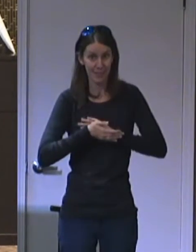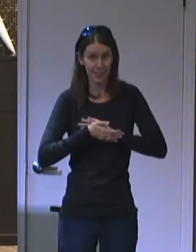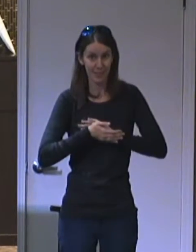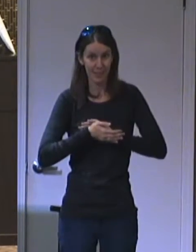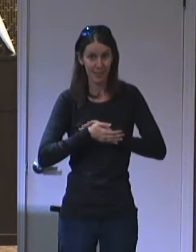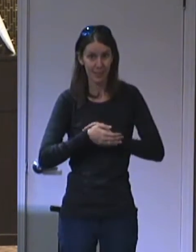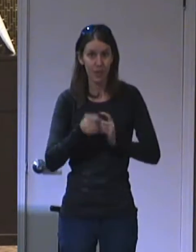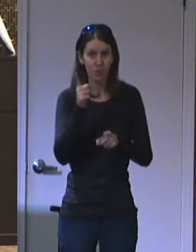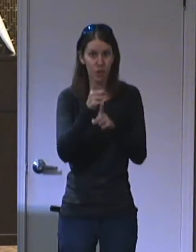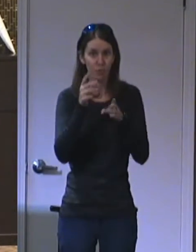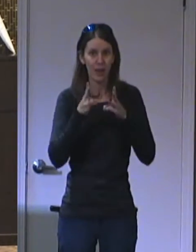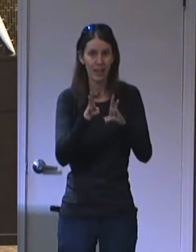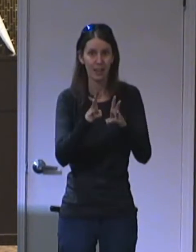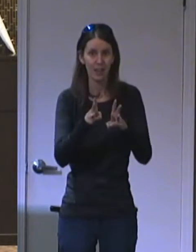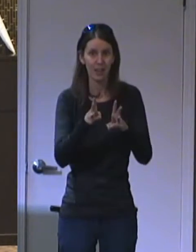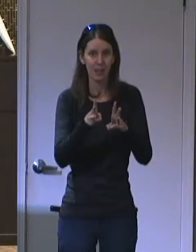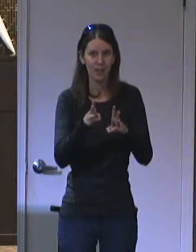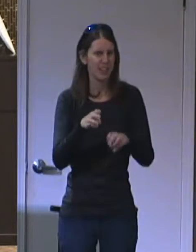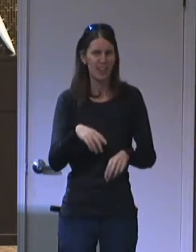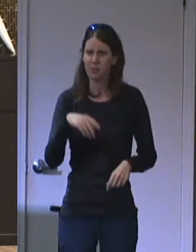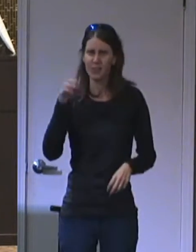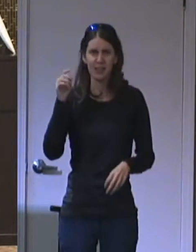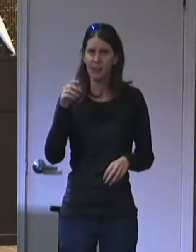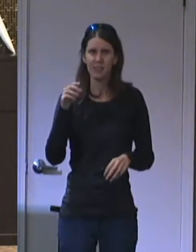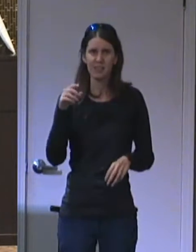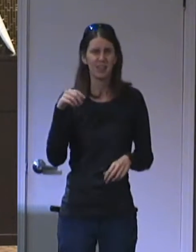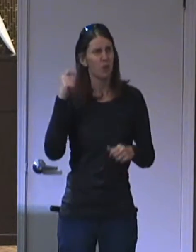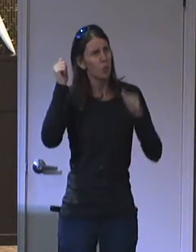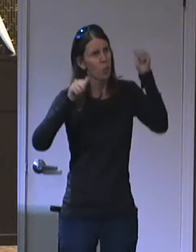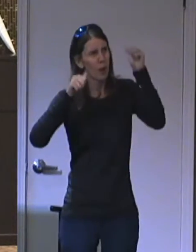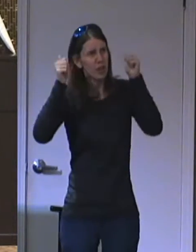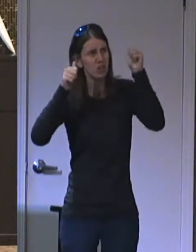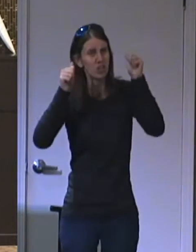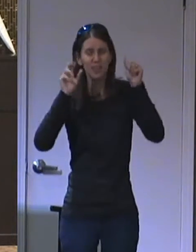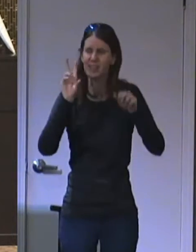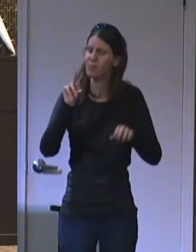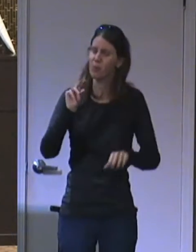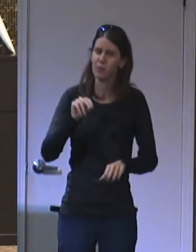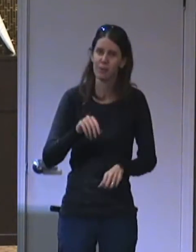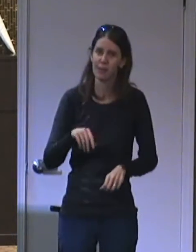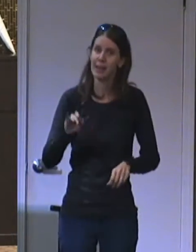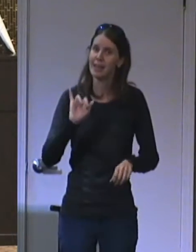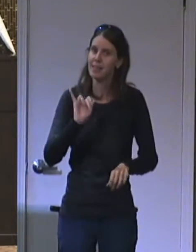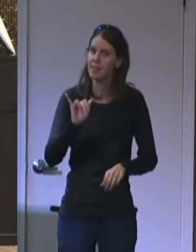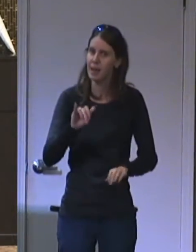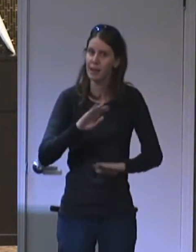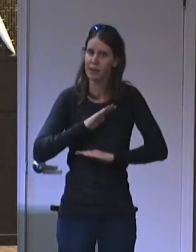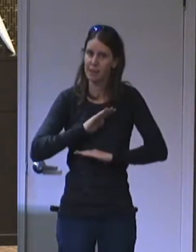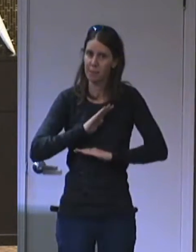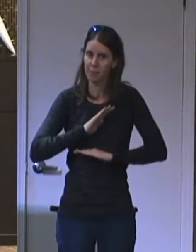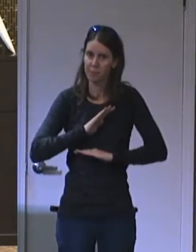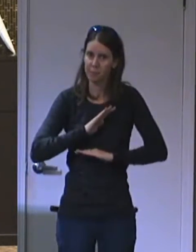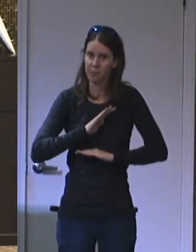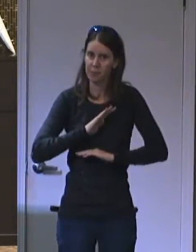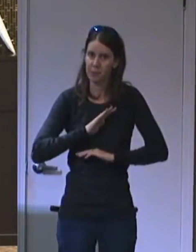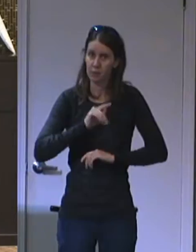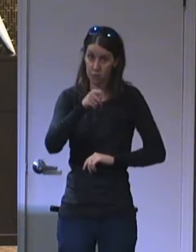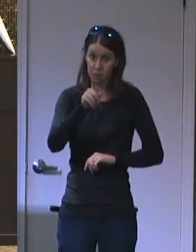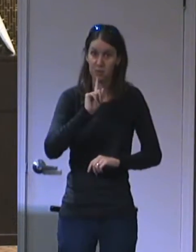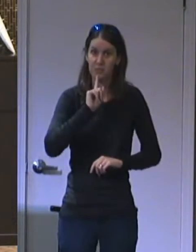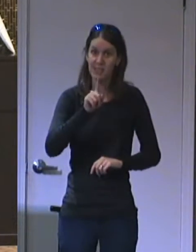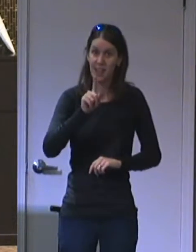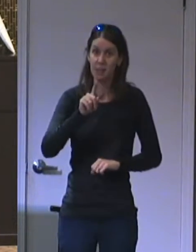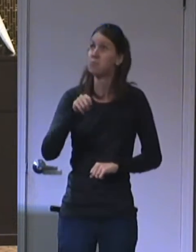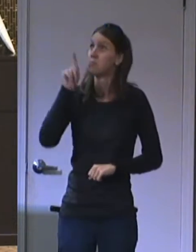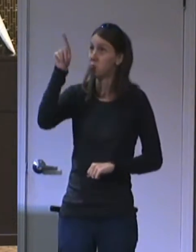way. You don't have to second guess yourself. And in that contentment of saying,